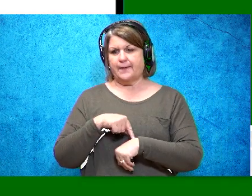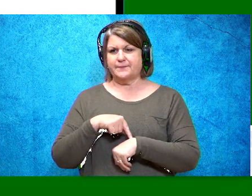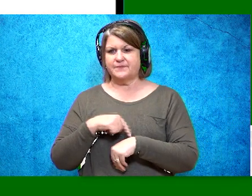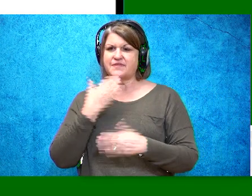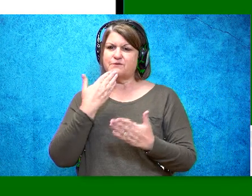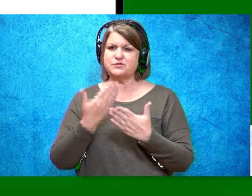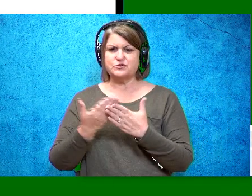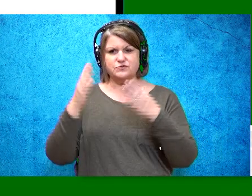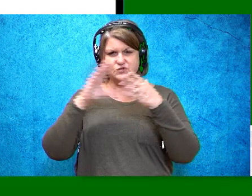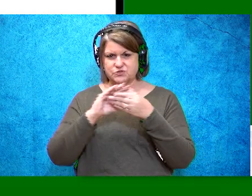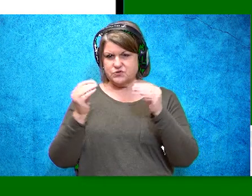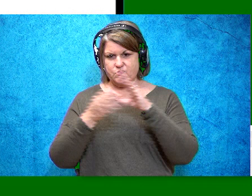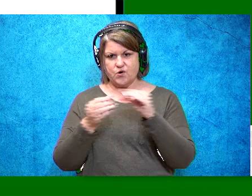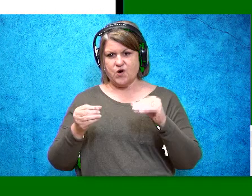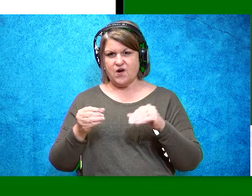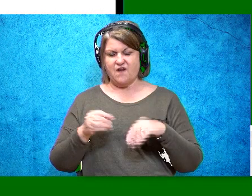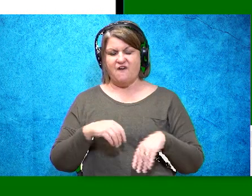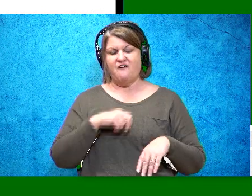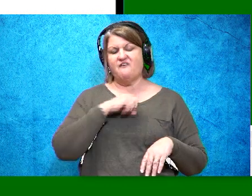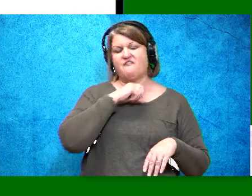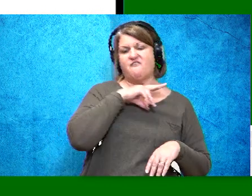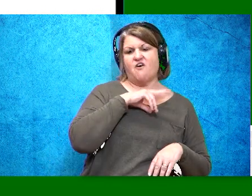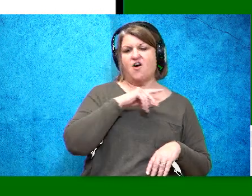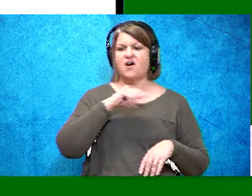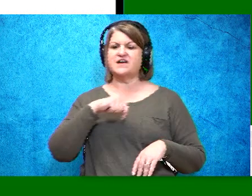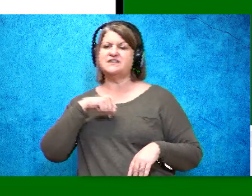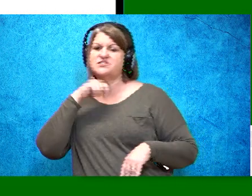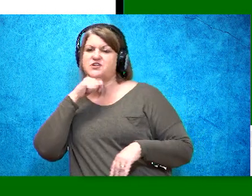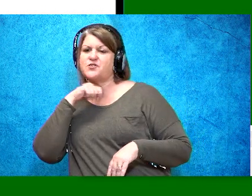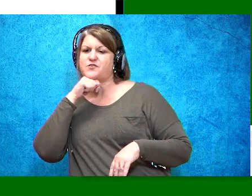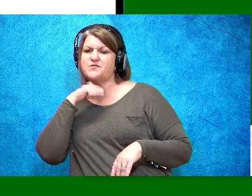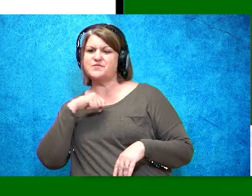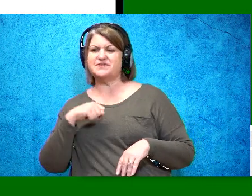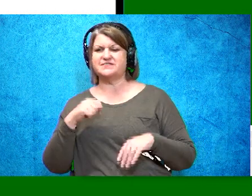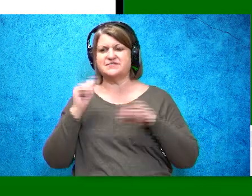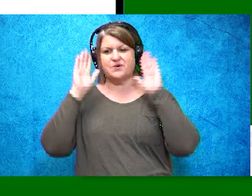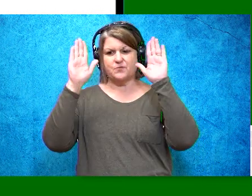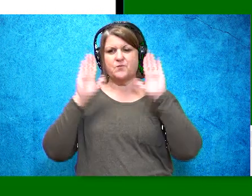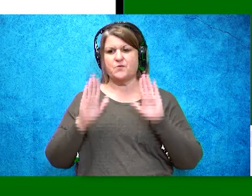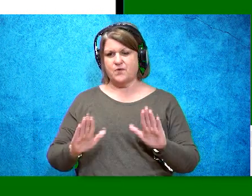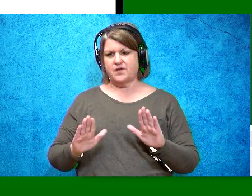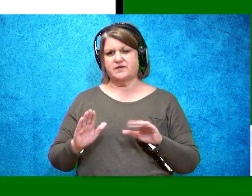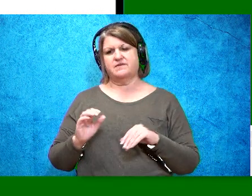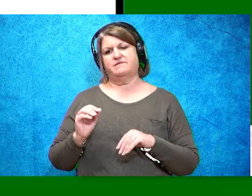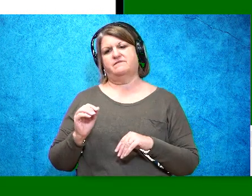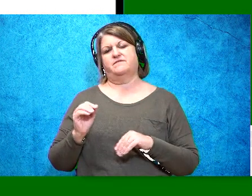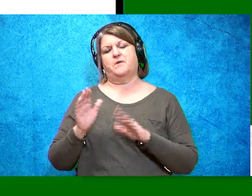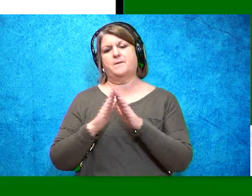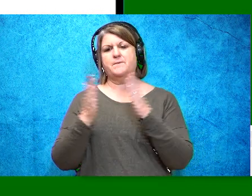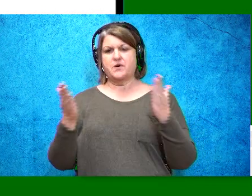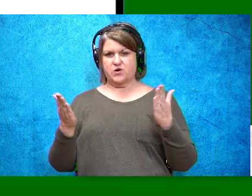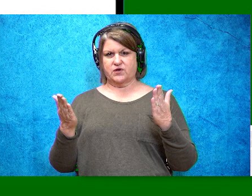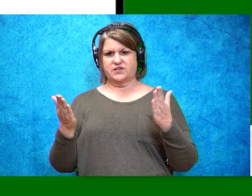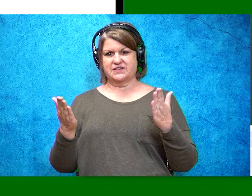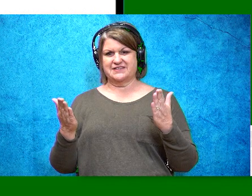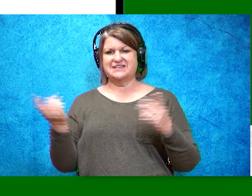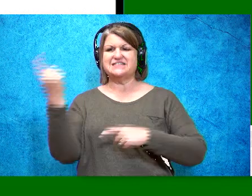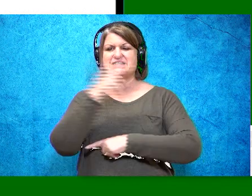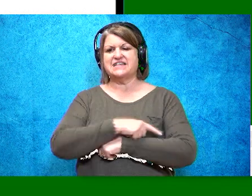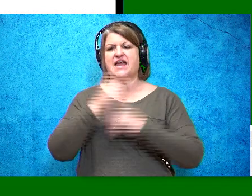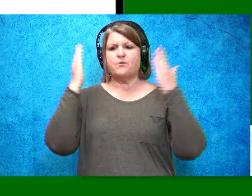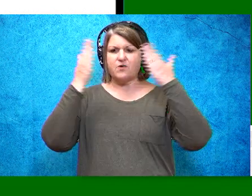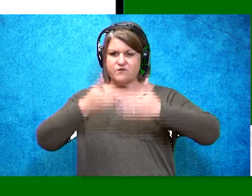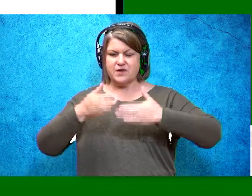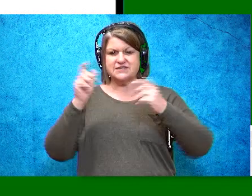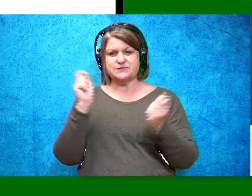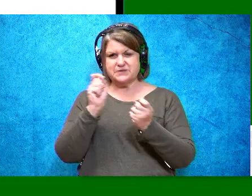you, Frog and Toad is a wonderful book. Now, for our lesson today, we're going to focus on specific questions from the text